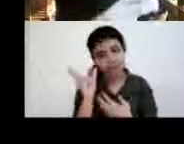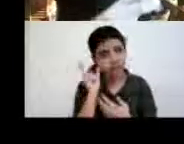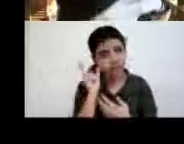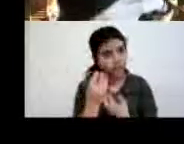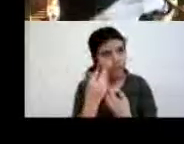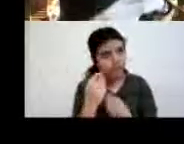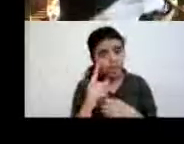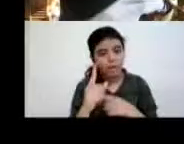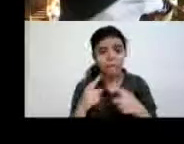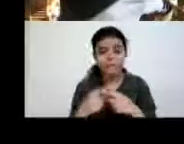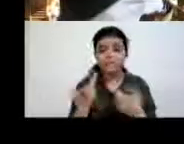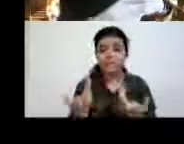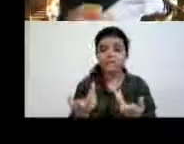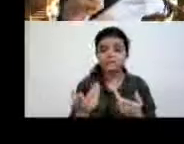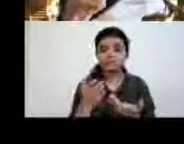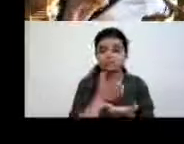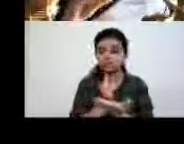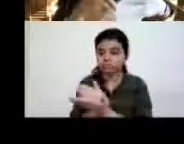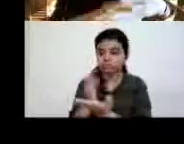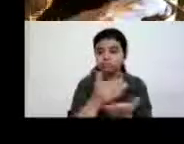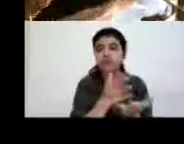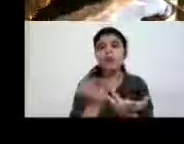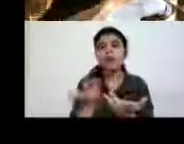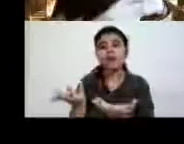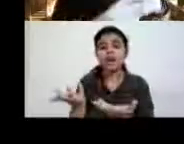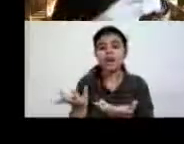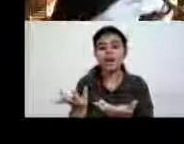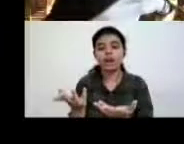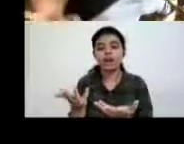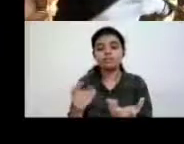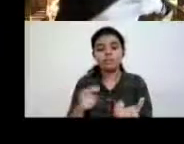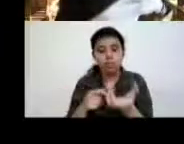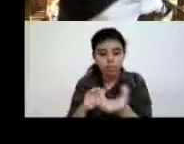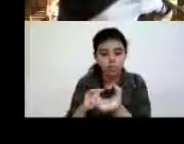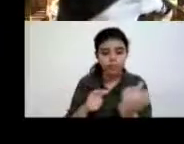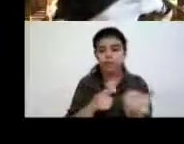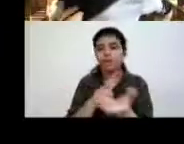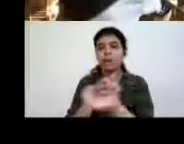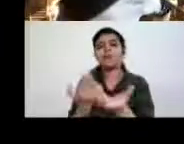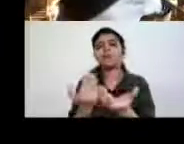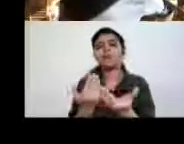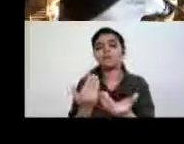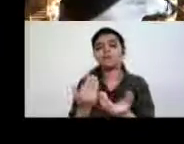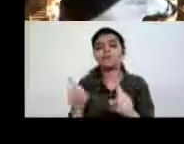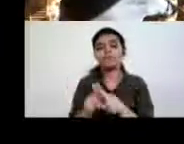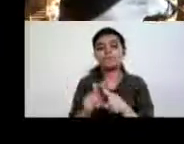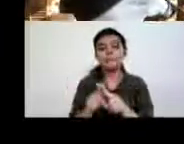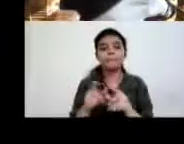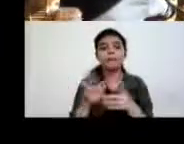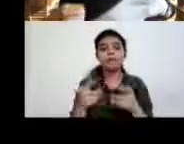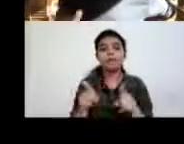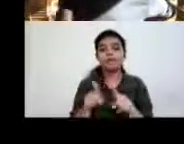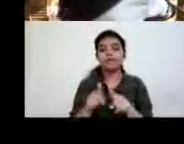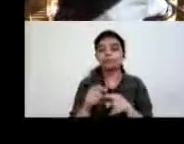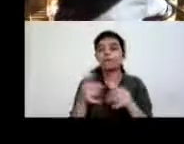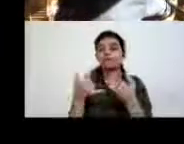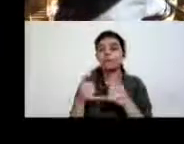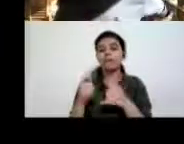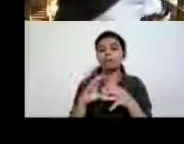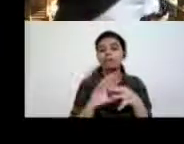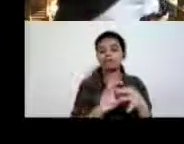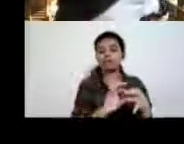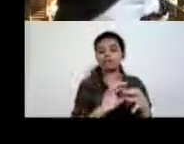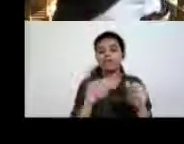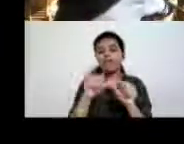orientational information, and is combining all the content into an app game. And this app